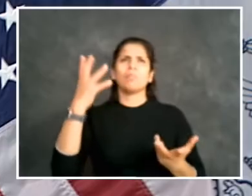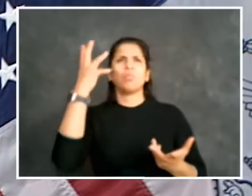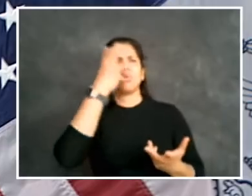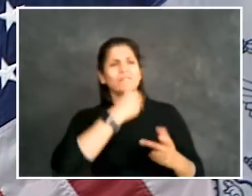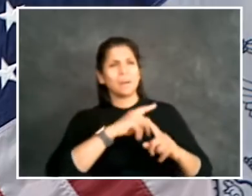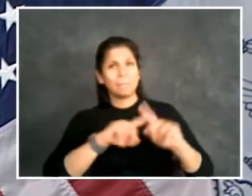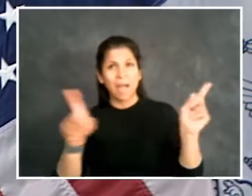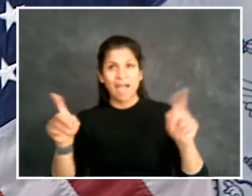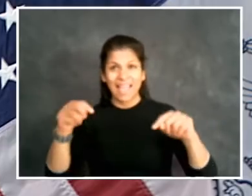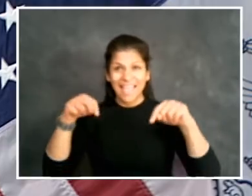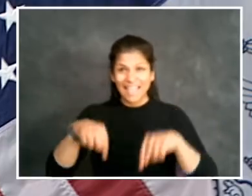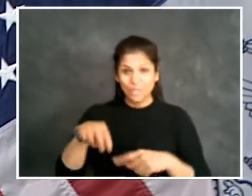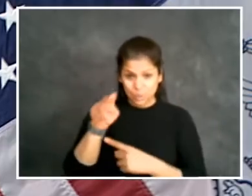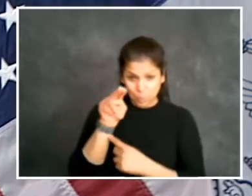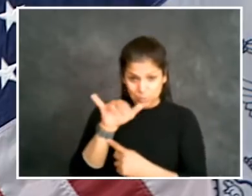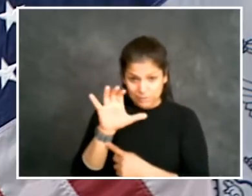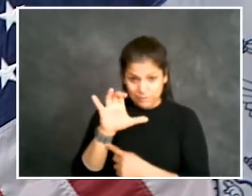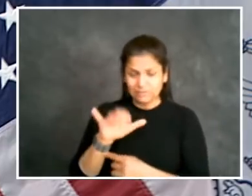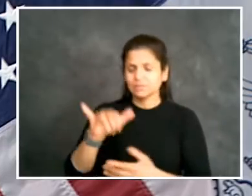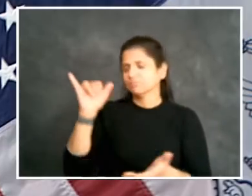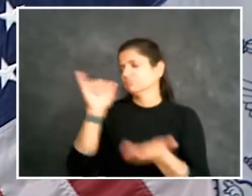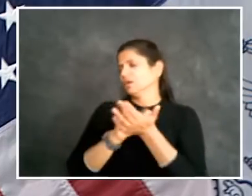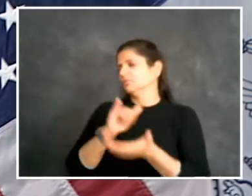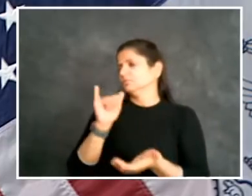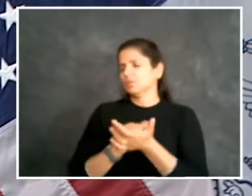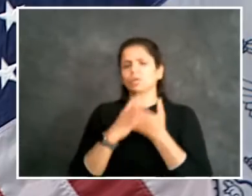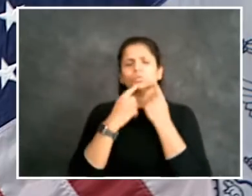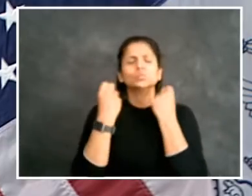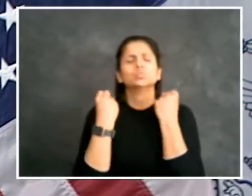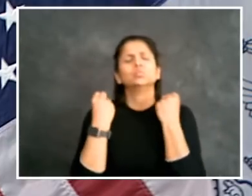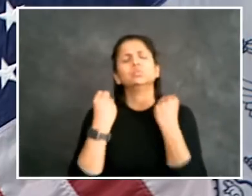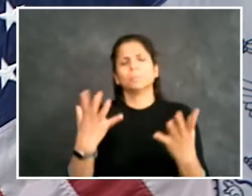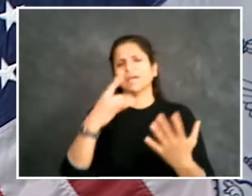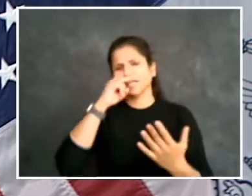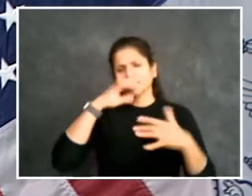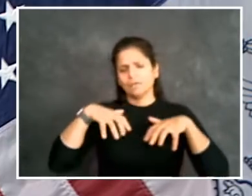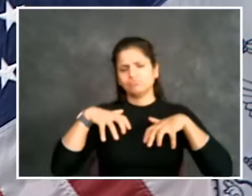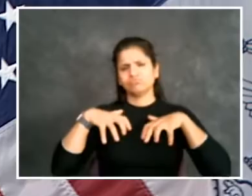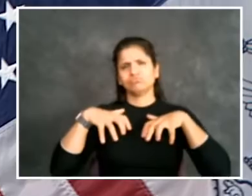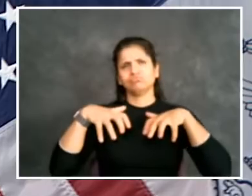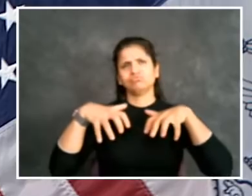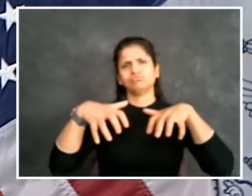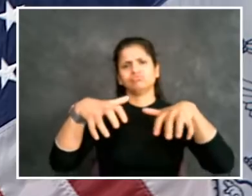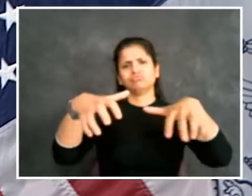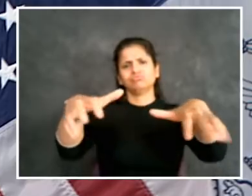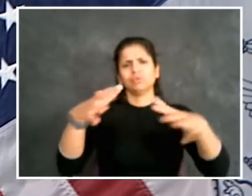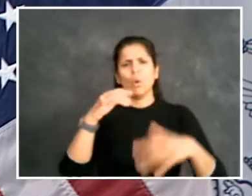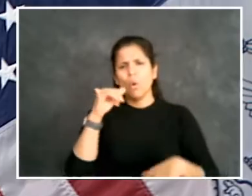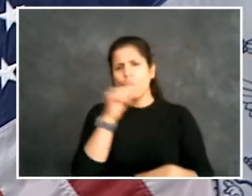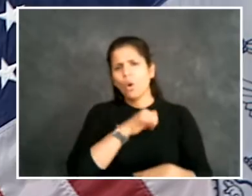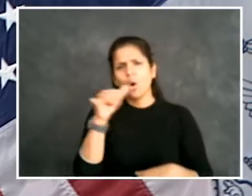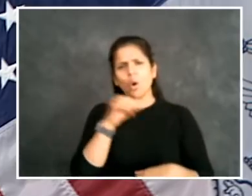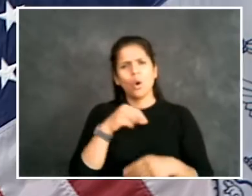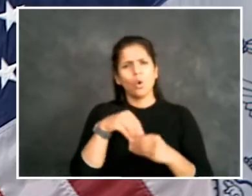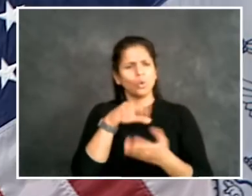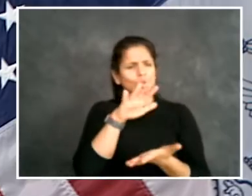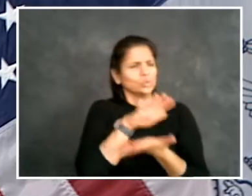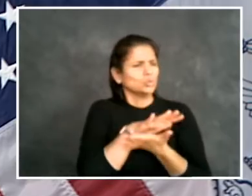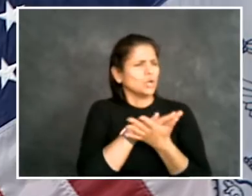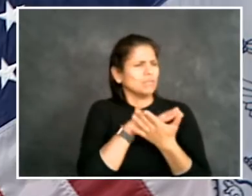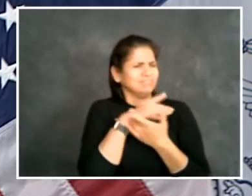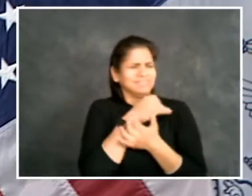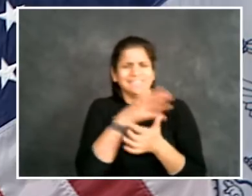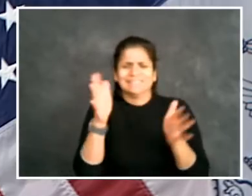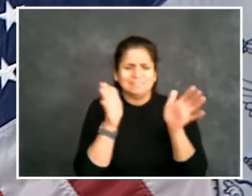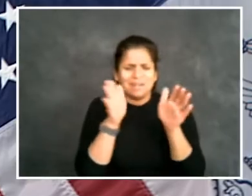schools, so many of them, that are just filled with both kids and adults. And in fact, we've been building a huge number